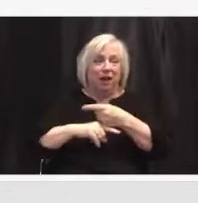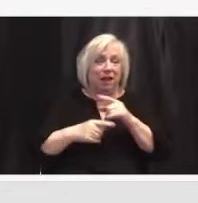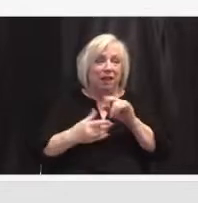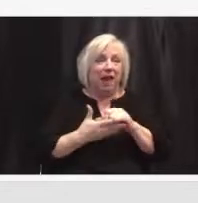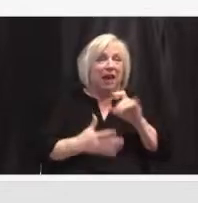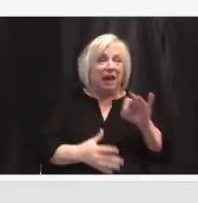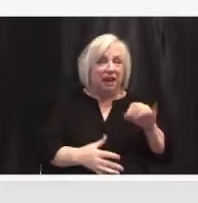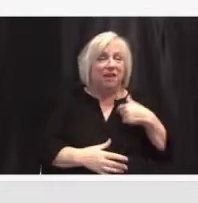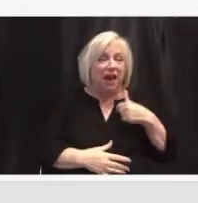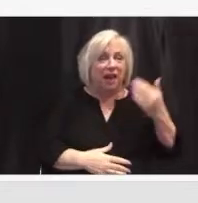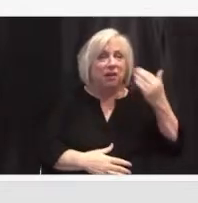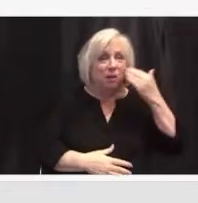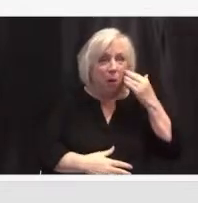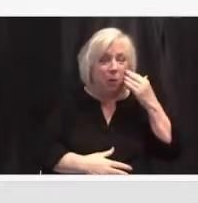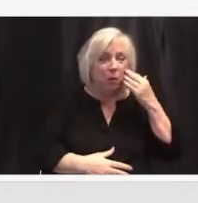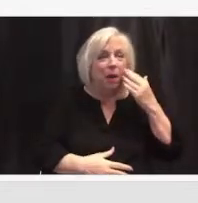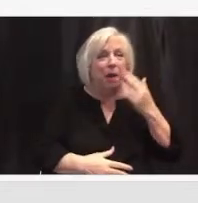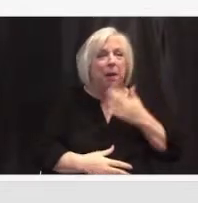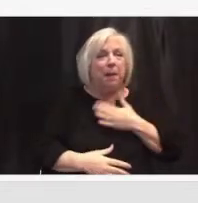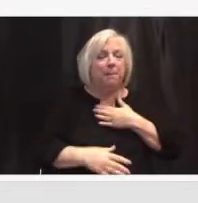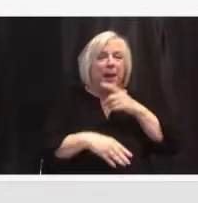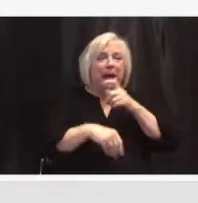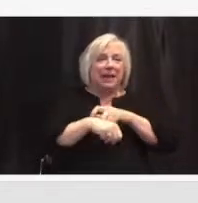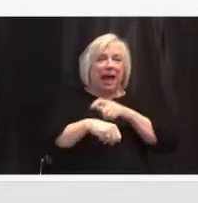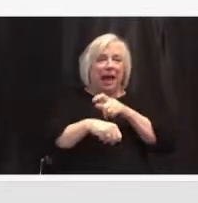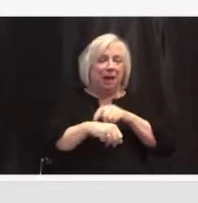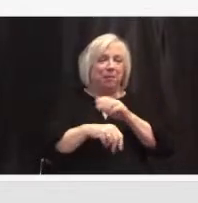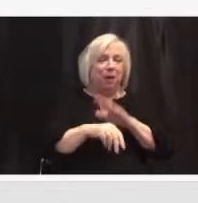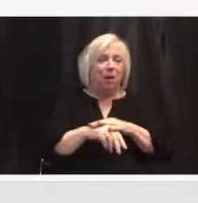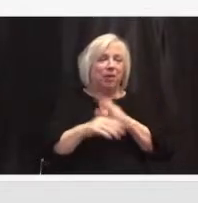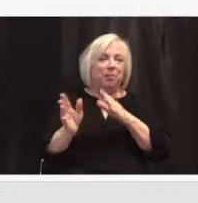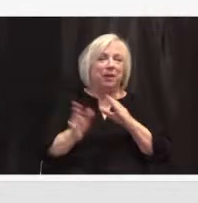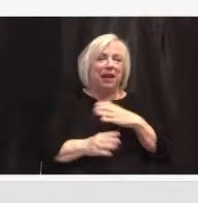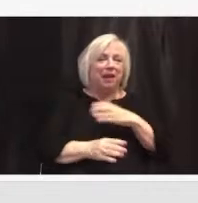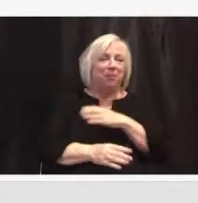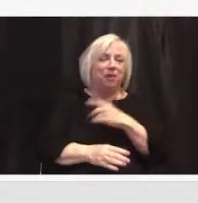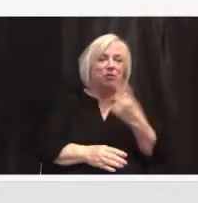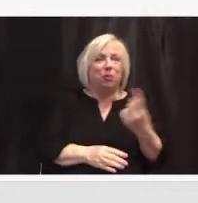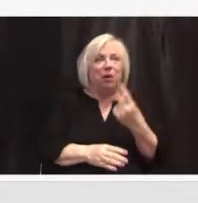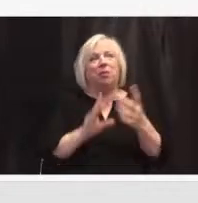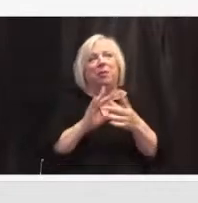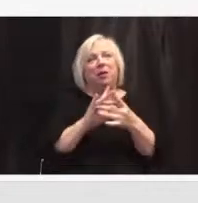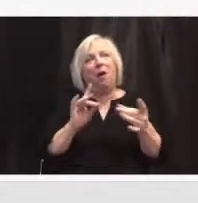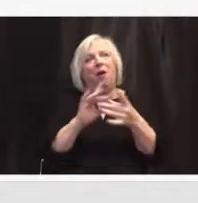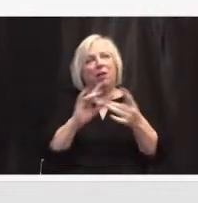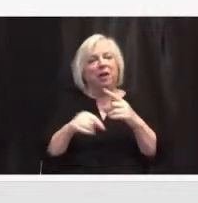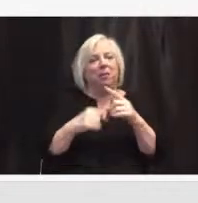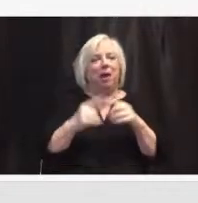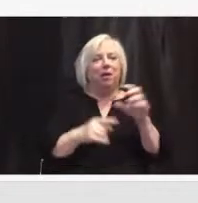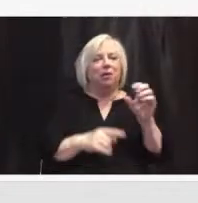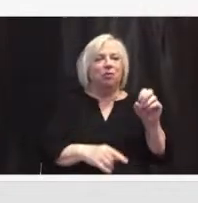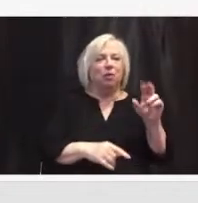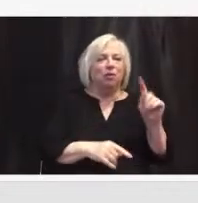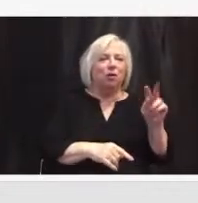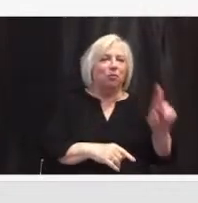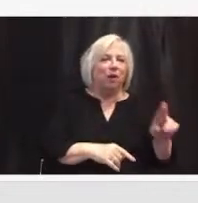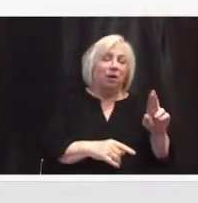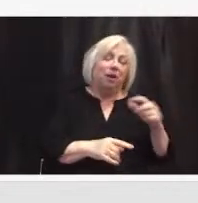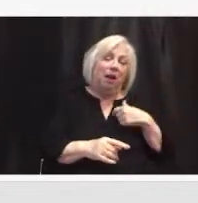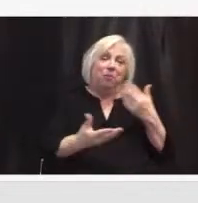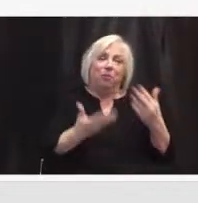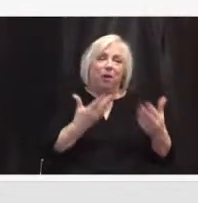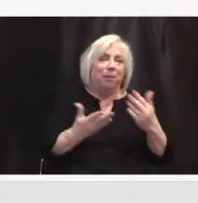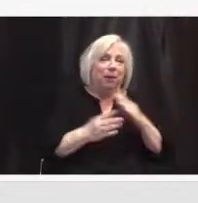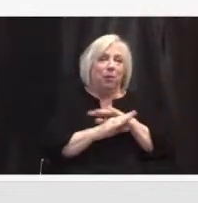I had known that my stint on the Planning Commission were just going to be talking about short-term rentals, I probably